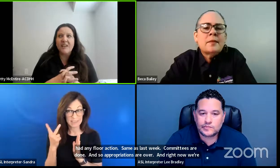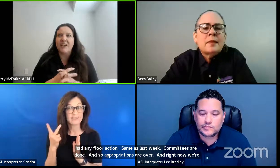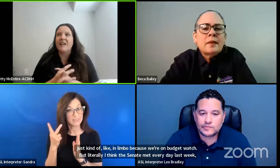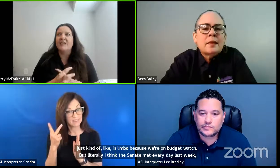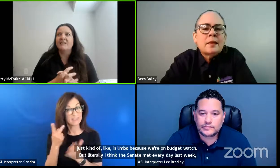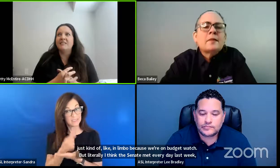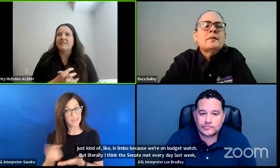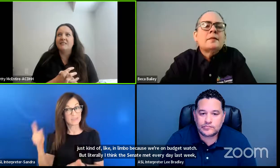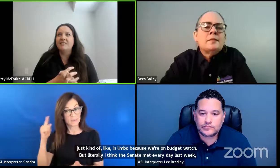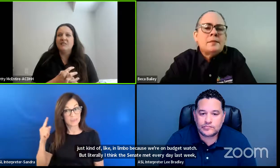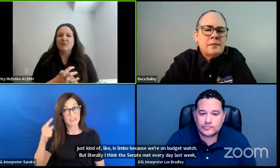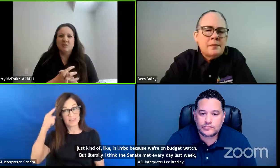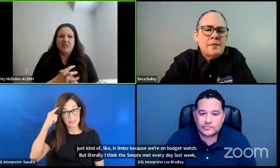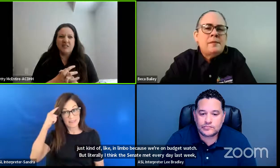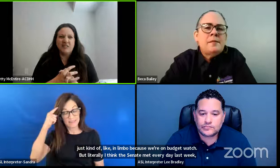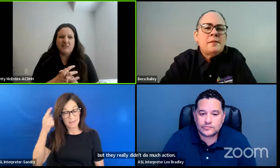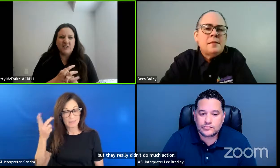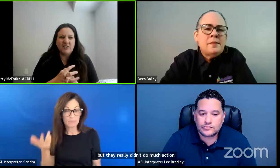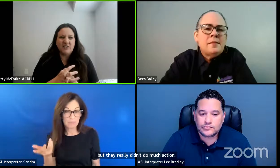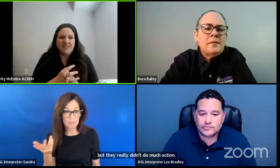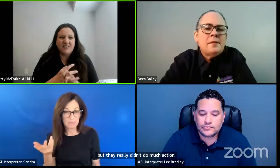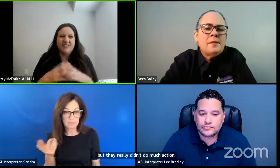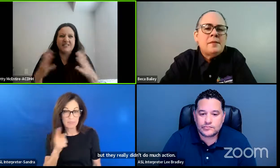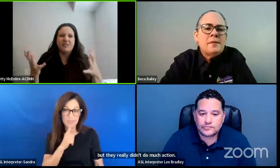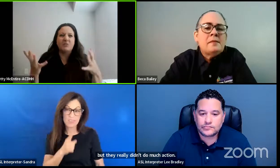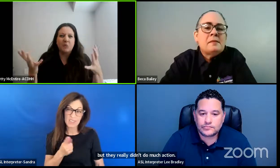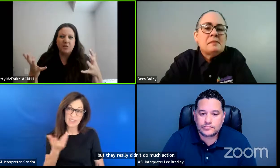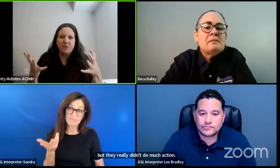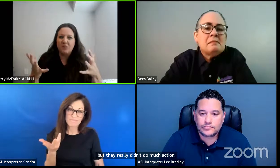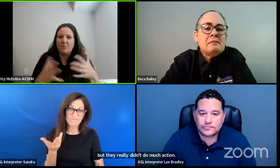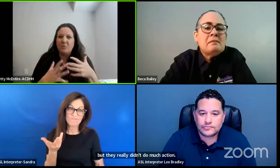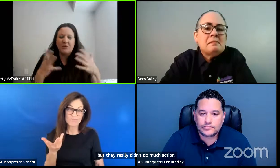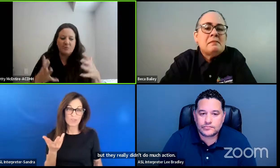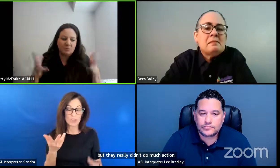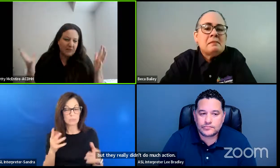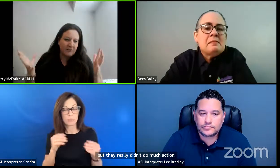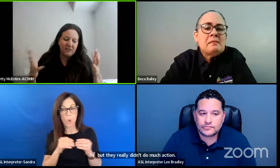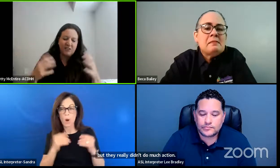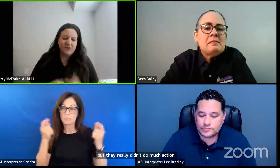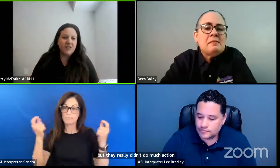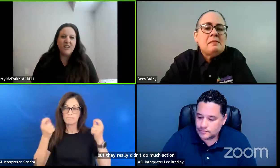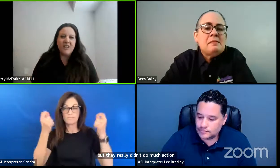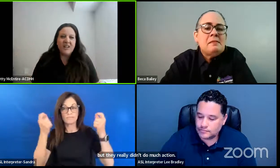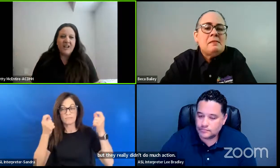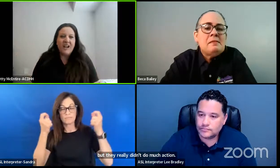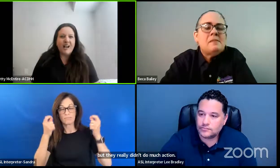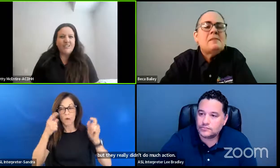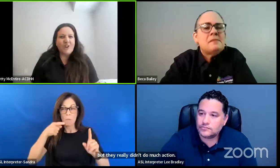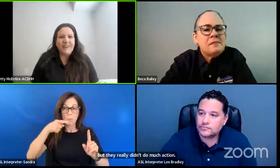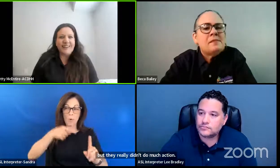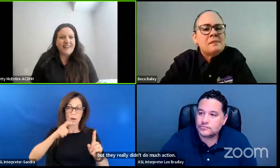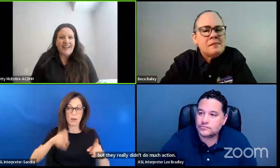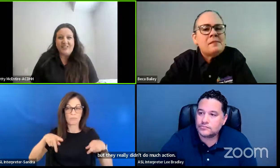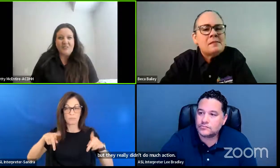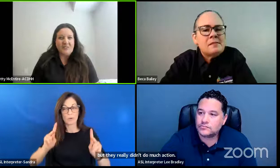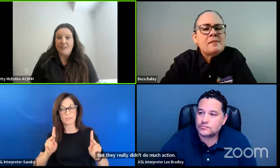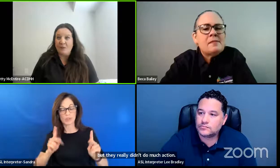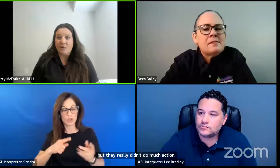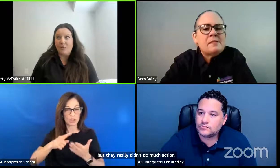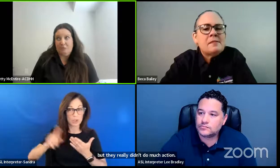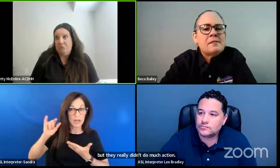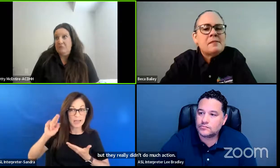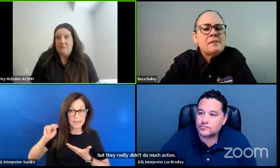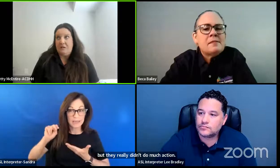week, and it was pretty much just like ceremonial points of privilege, checking in